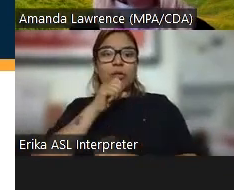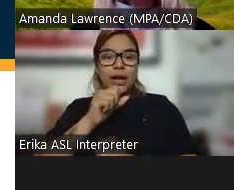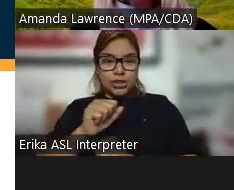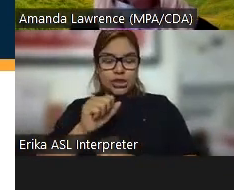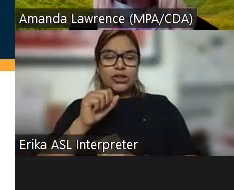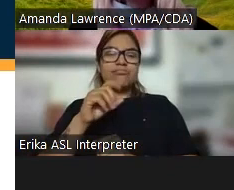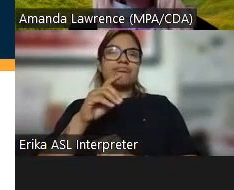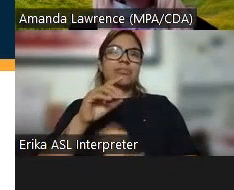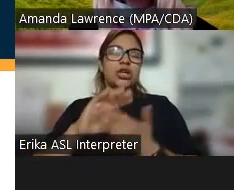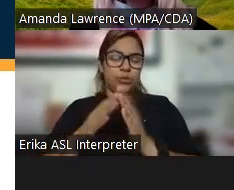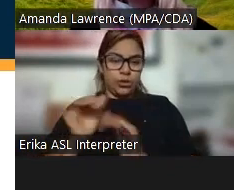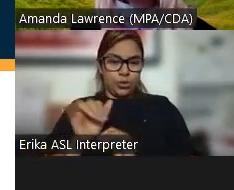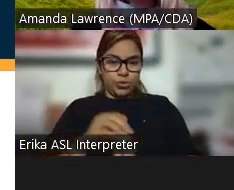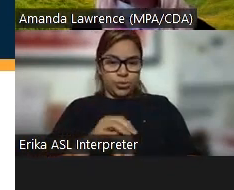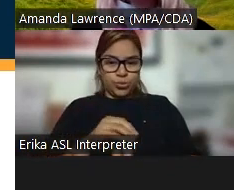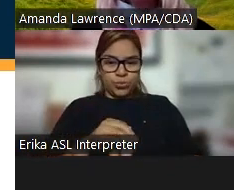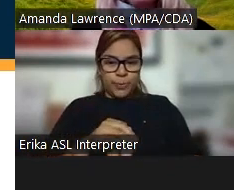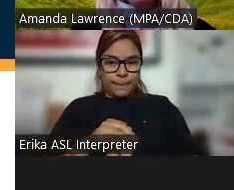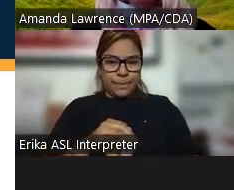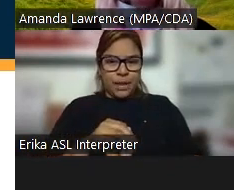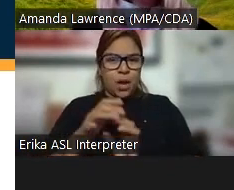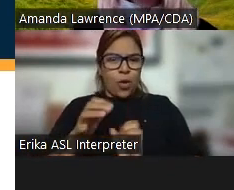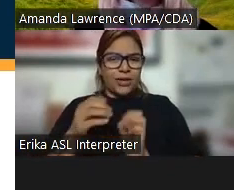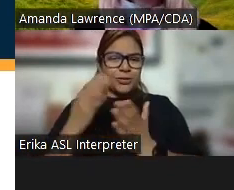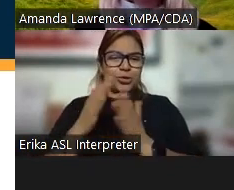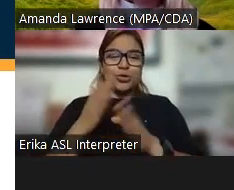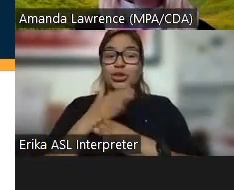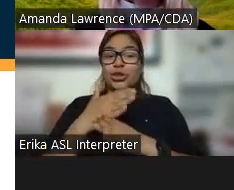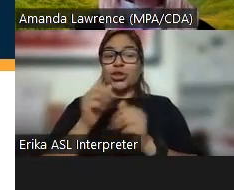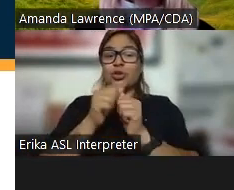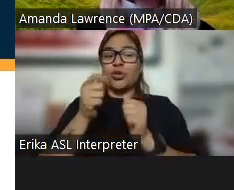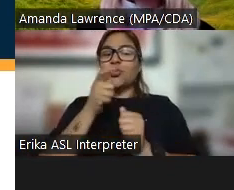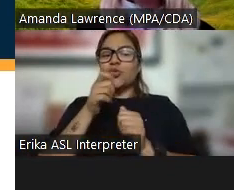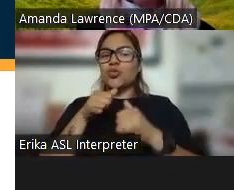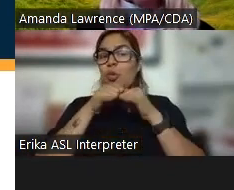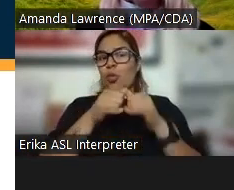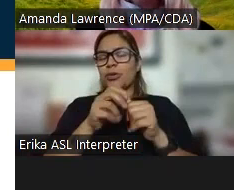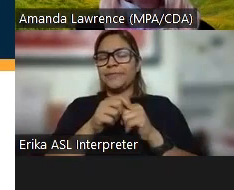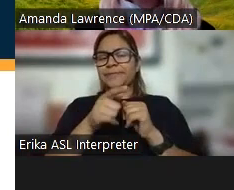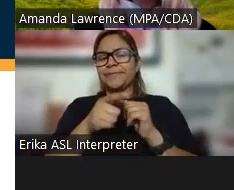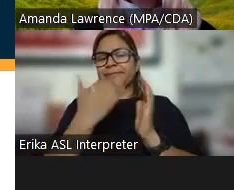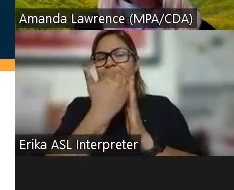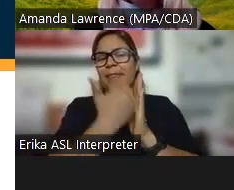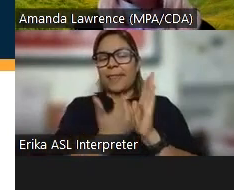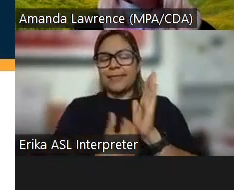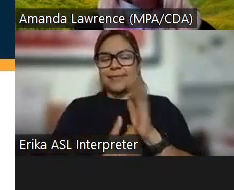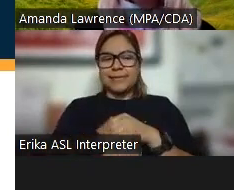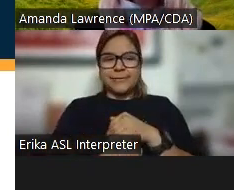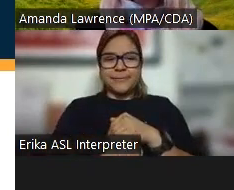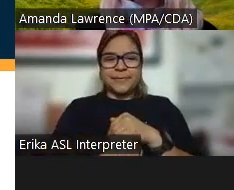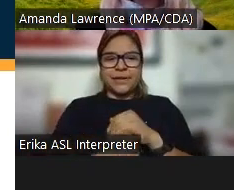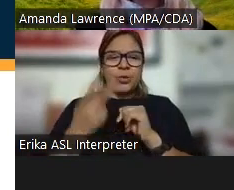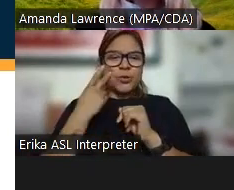slide, please. I wanted to just share with you who the awardees are. You'll see on this list that we have